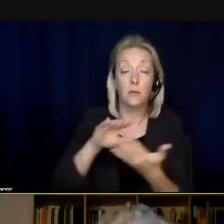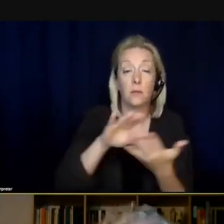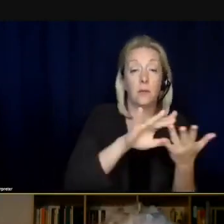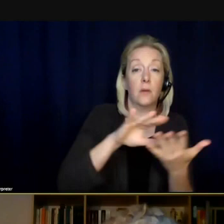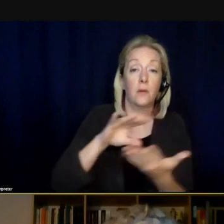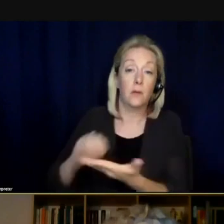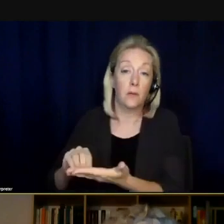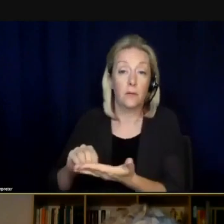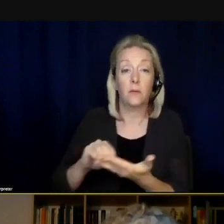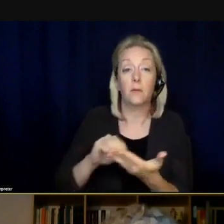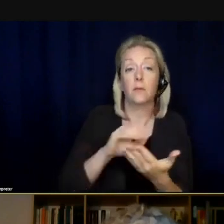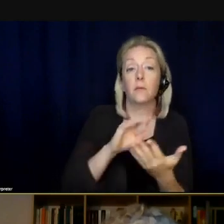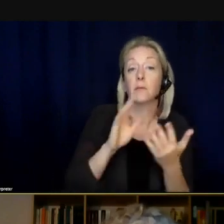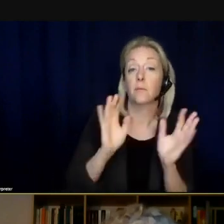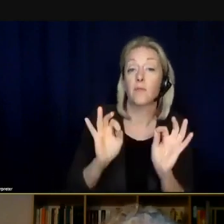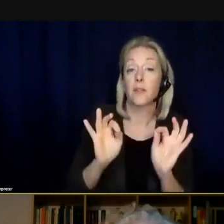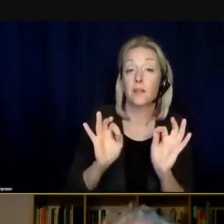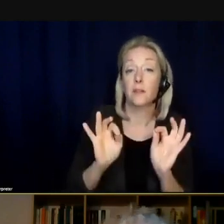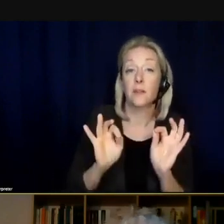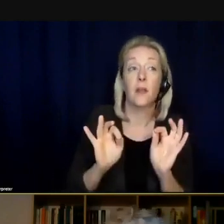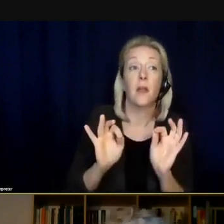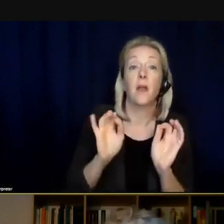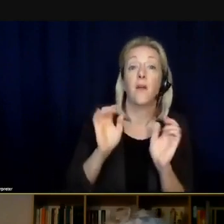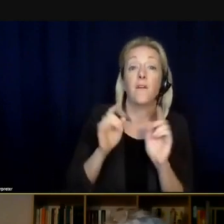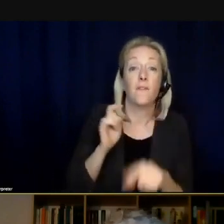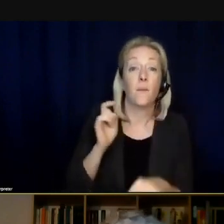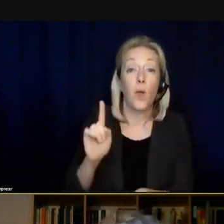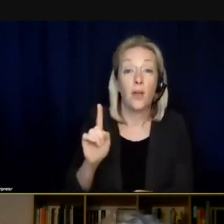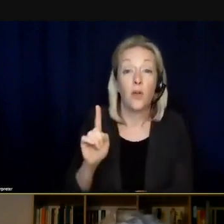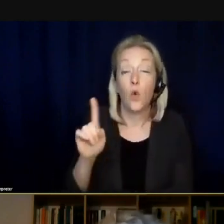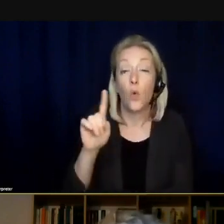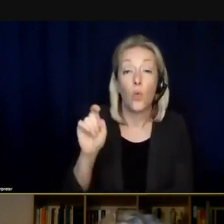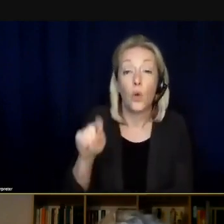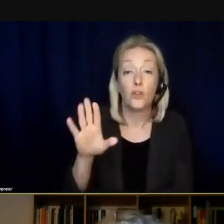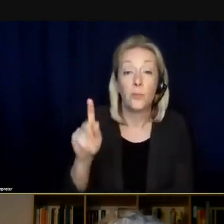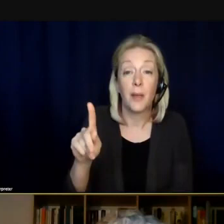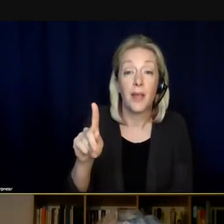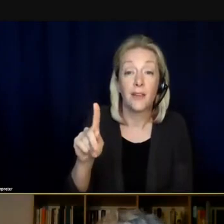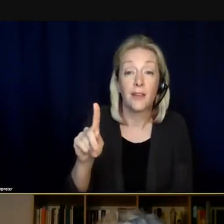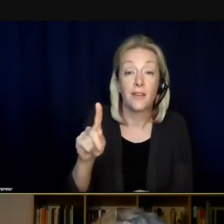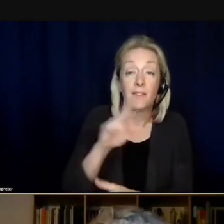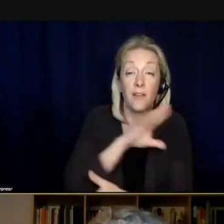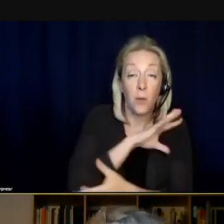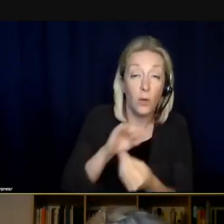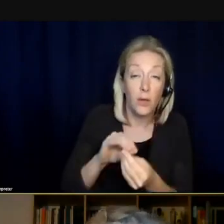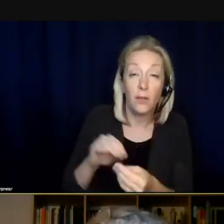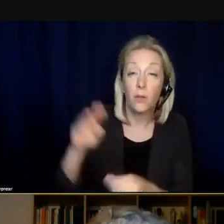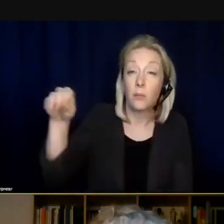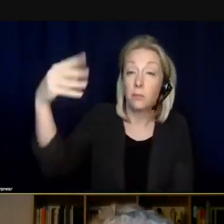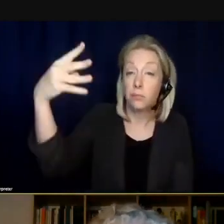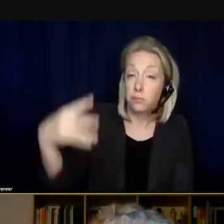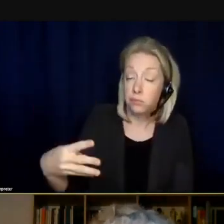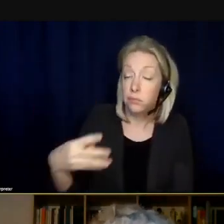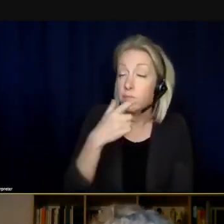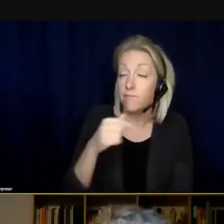questions. Just go into your question bank and pull them into your final exam here. Or you